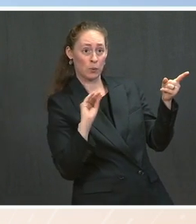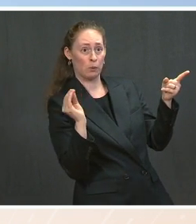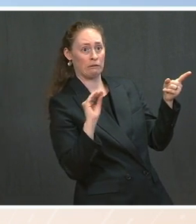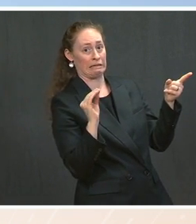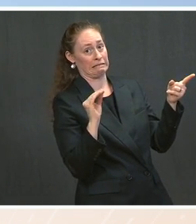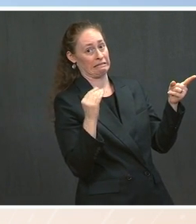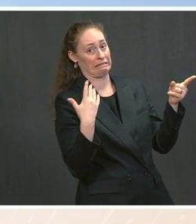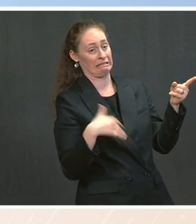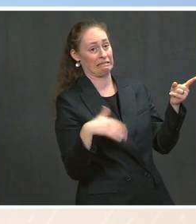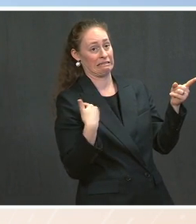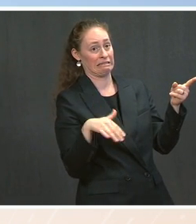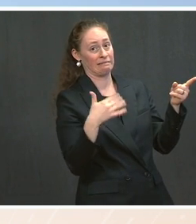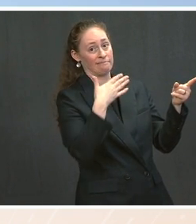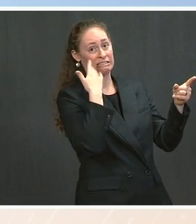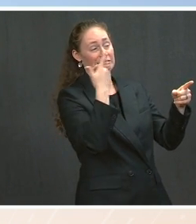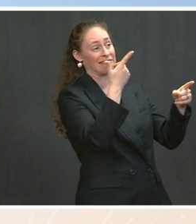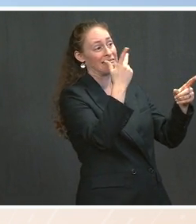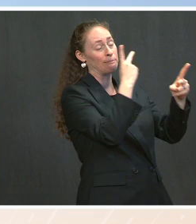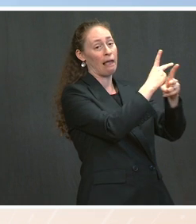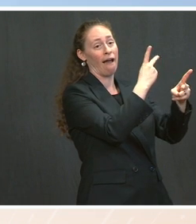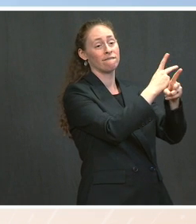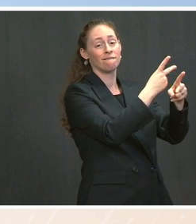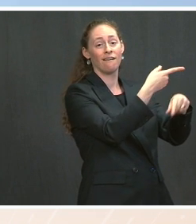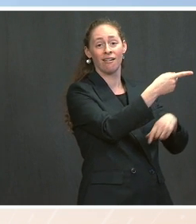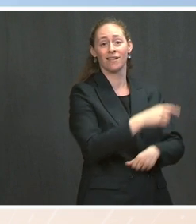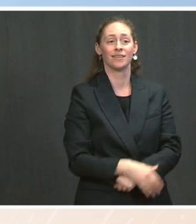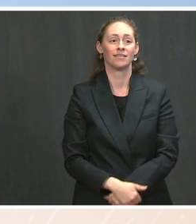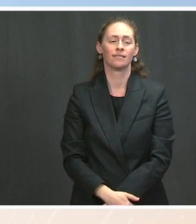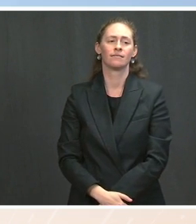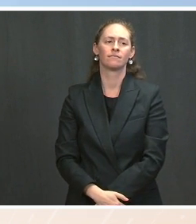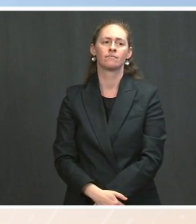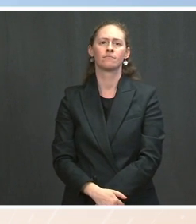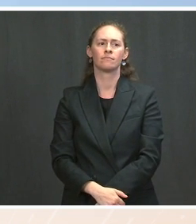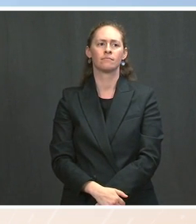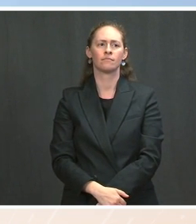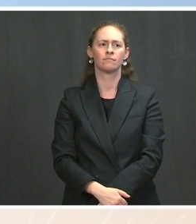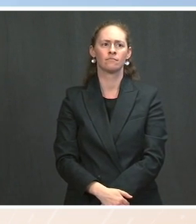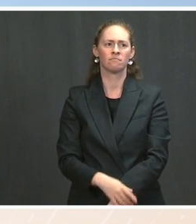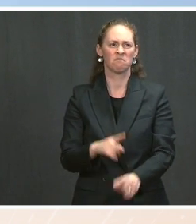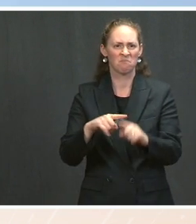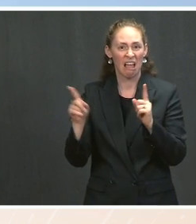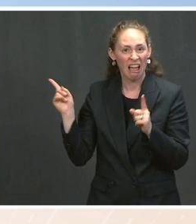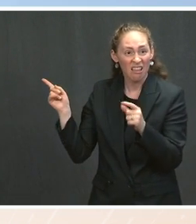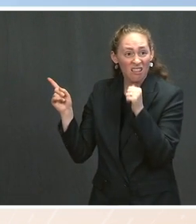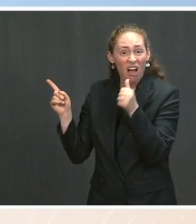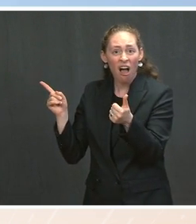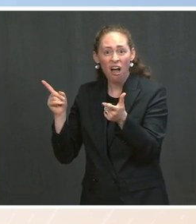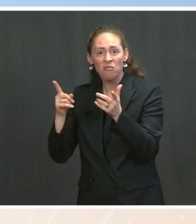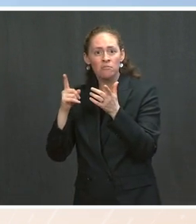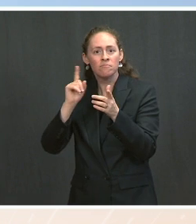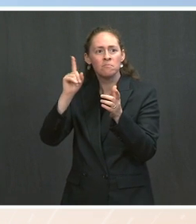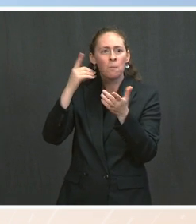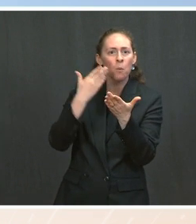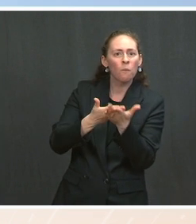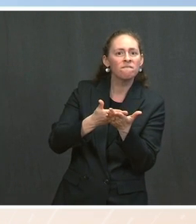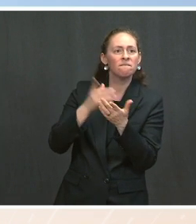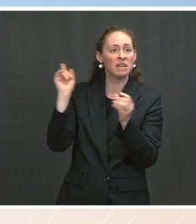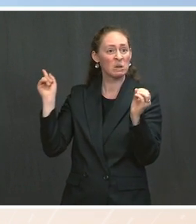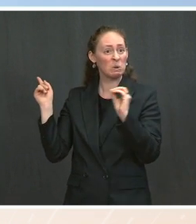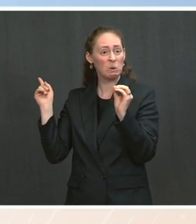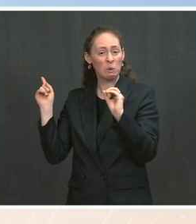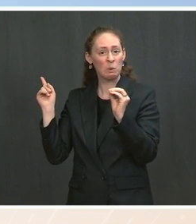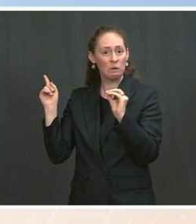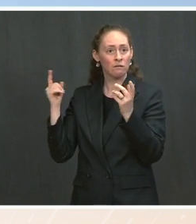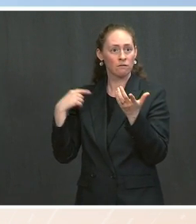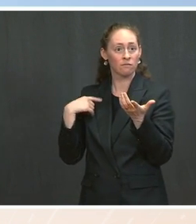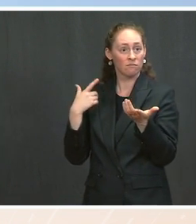wear a mask. White House is not going to go out its way to necessarily verify this individual or like I've been vaccinated or not, so she's cleared